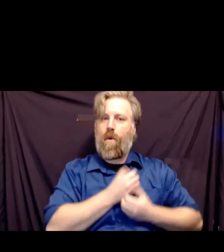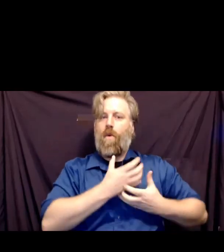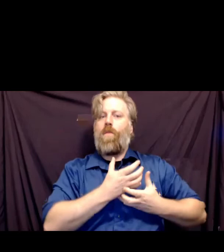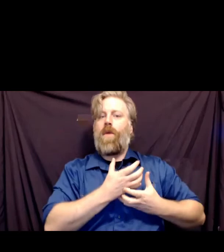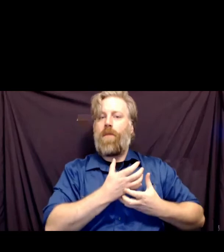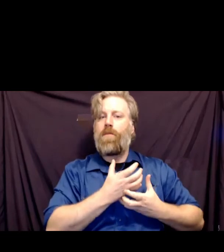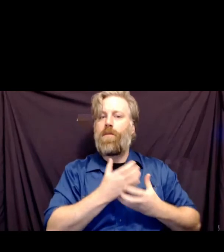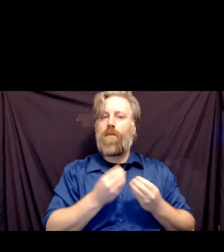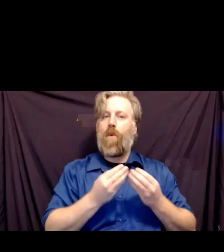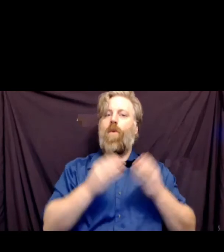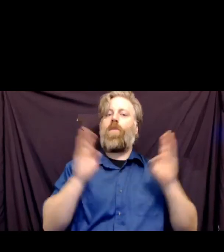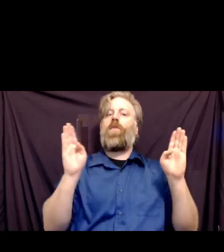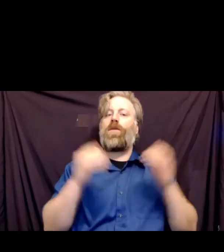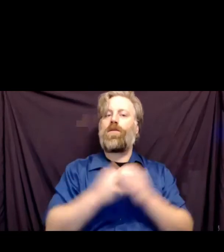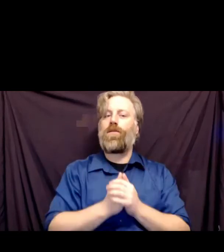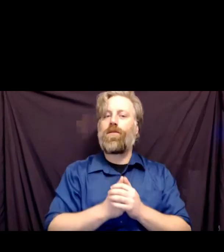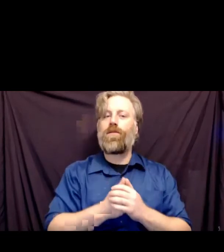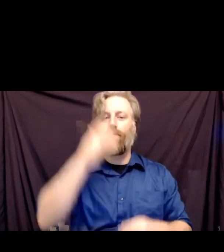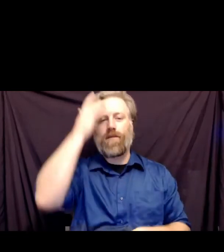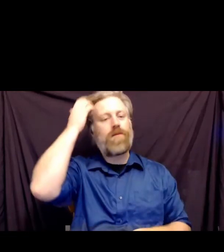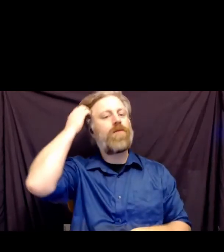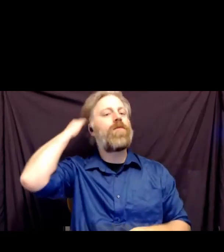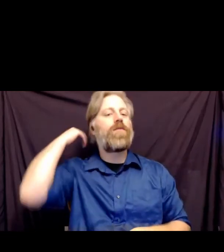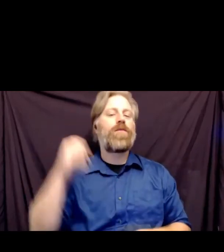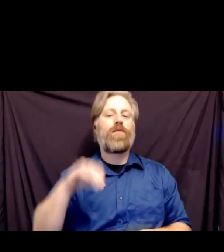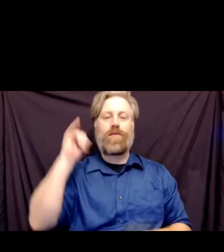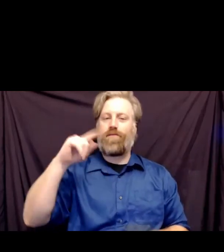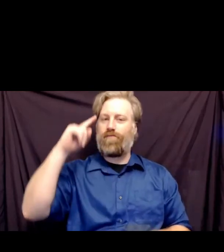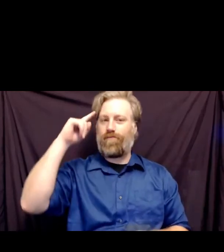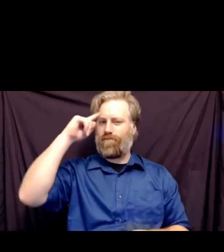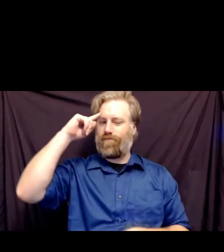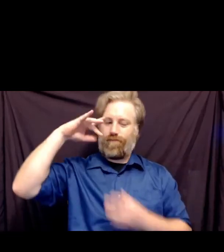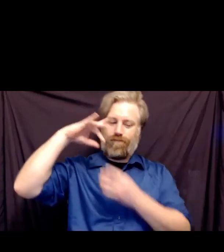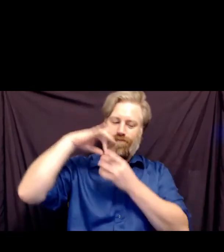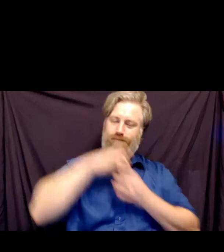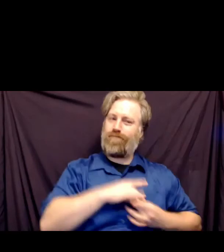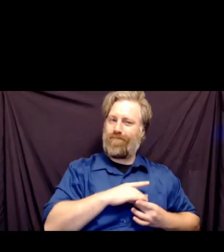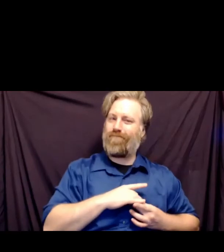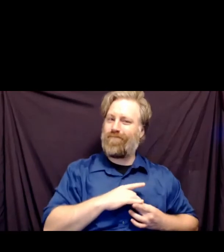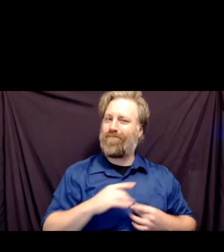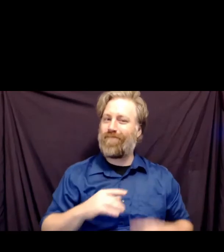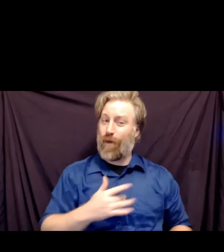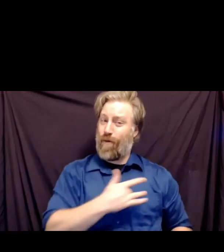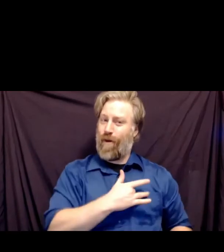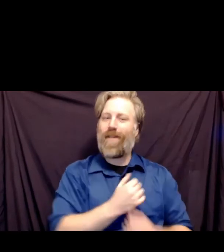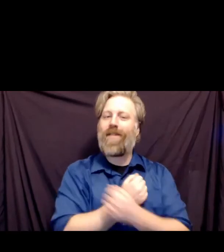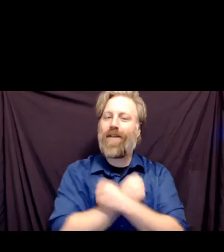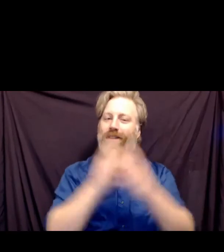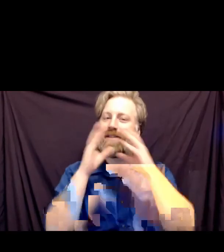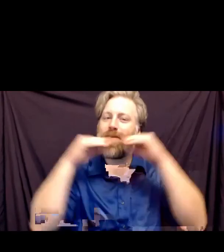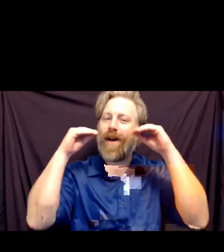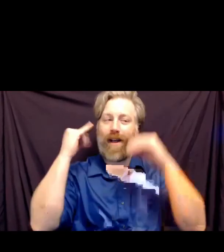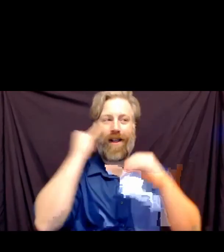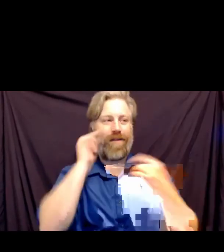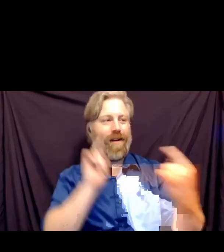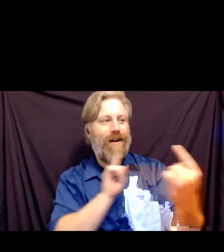it's a physiological thing, but the heart loves smiles. So when we're with each other and we smile and we see